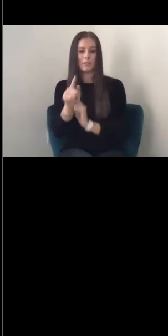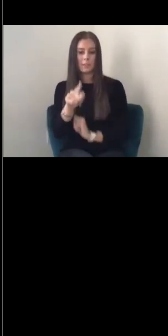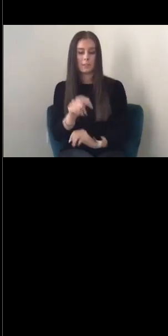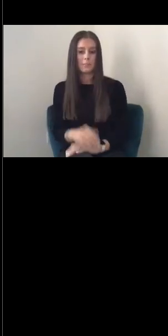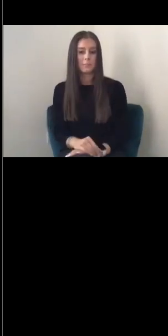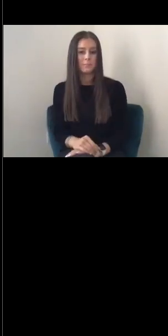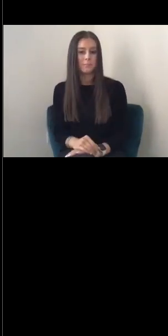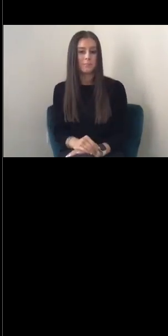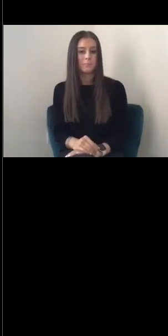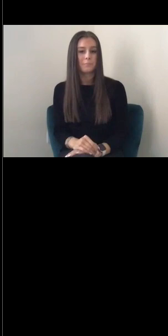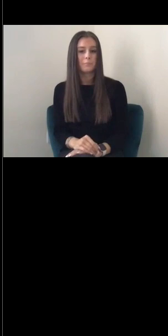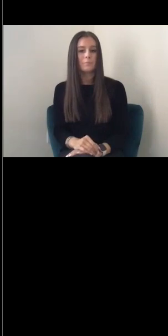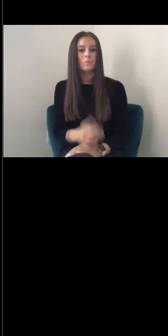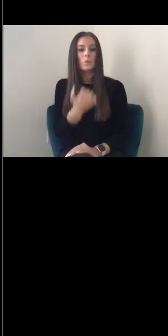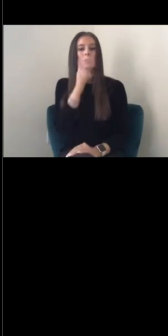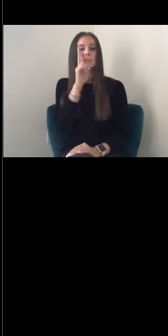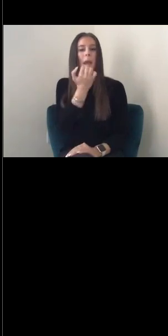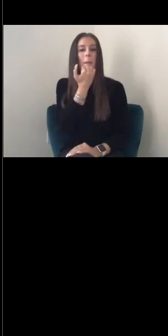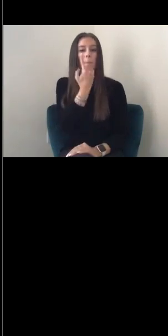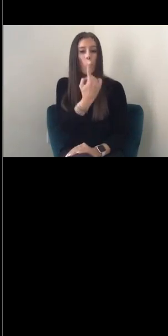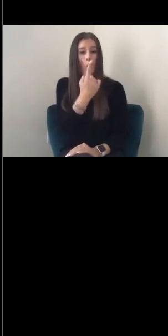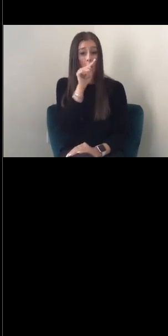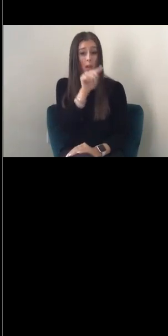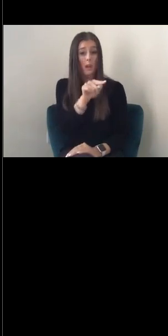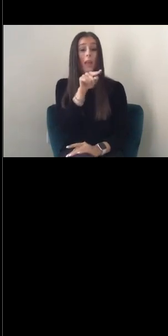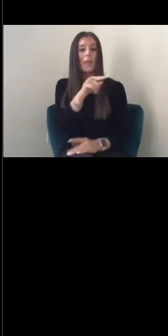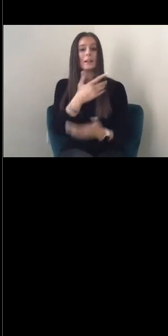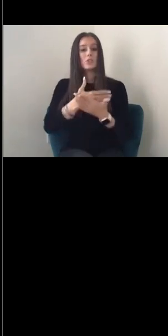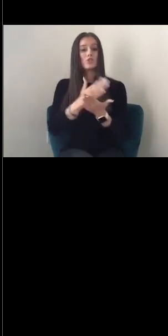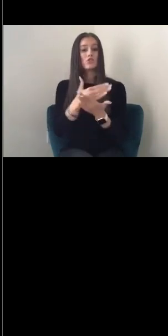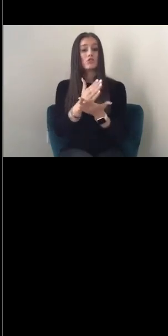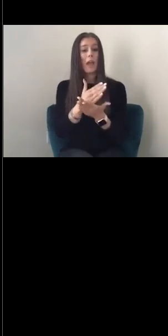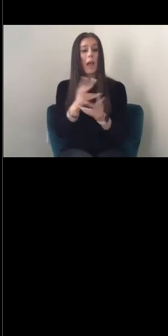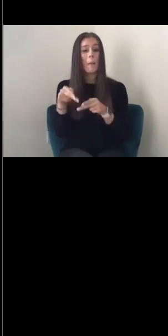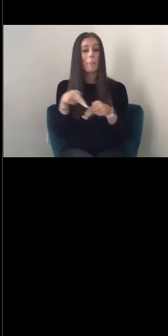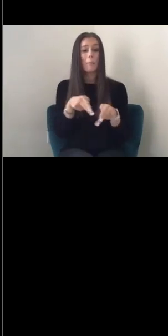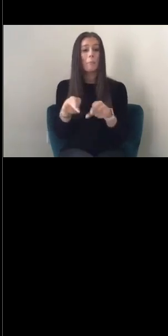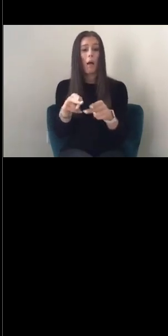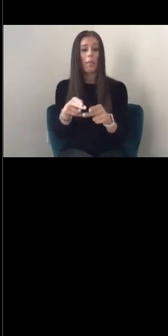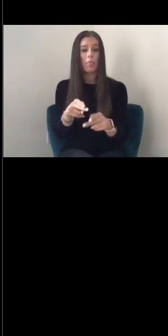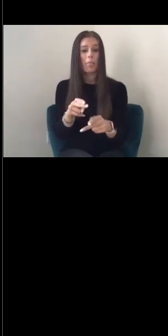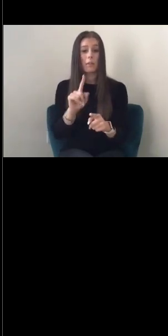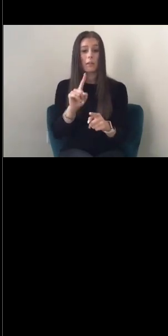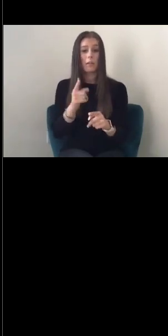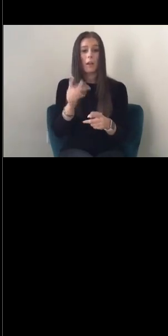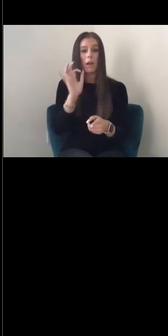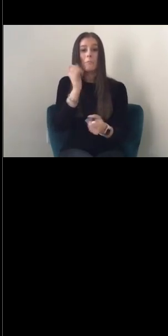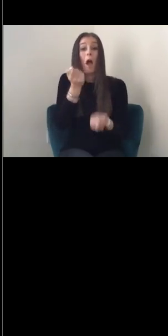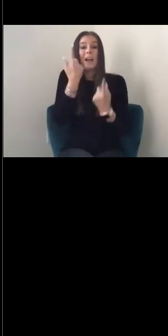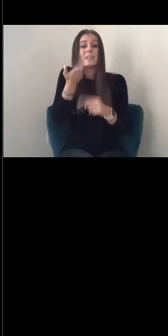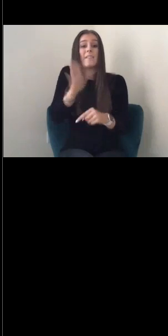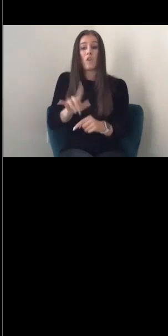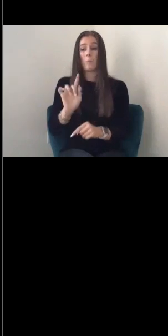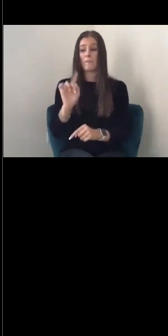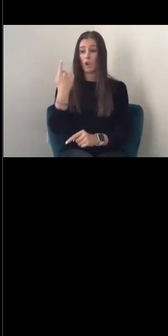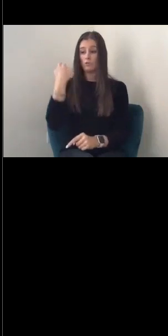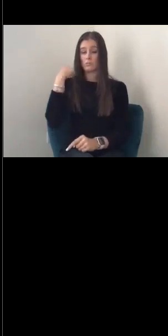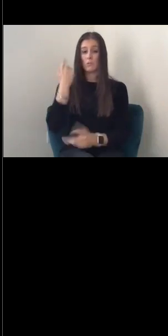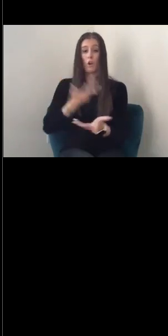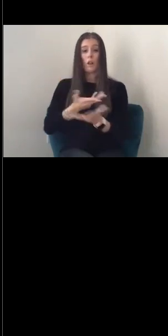Number 1 on this map shows the shared path proposed at supplementary consultation between Green Lane and